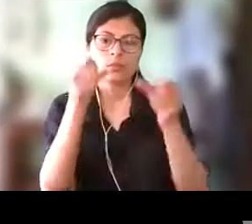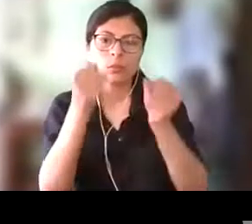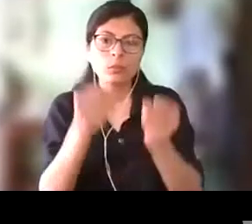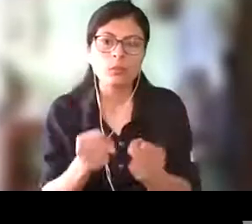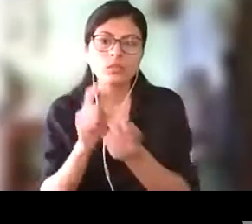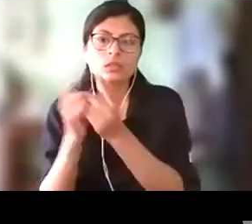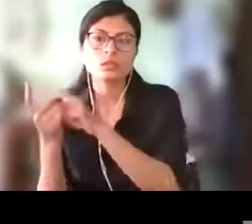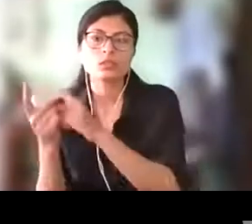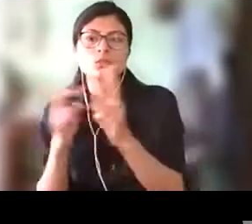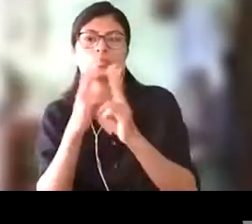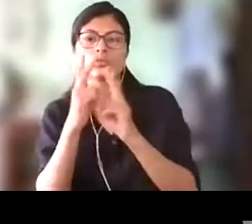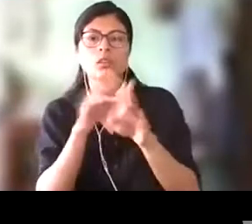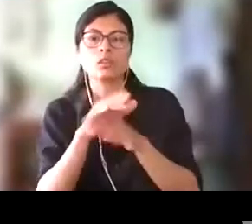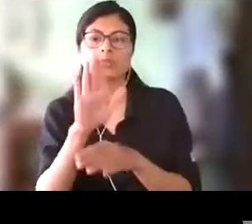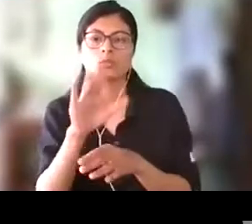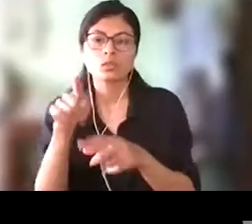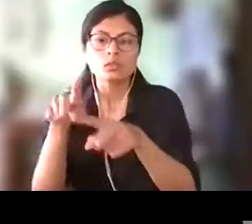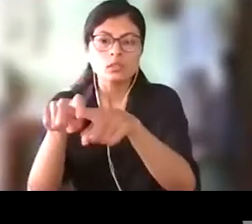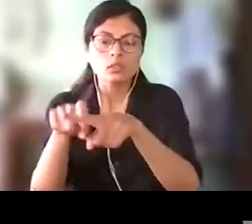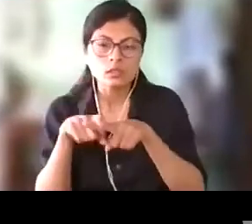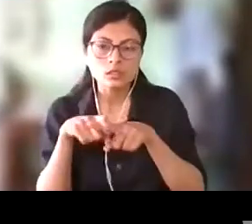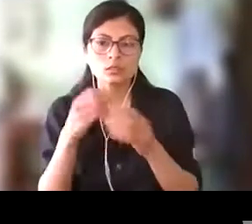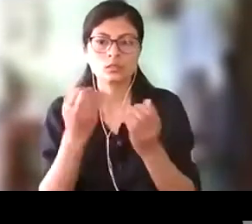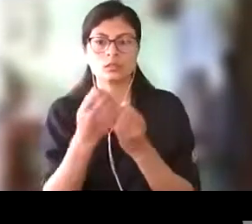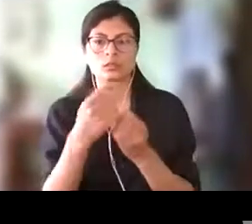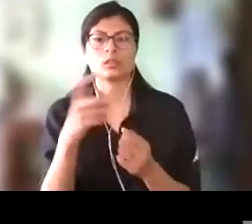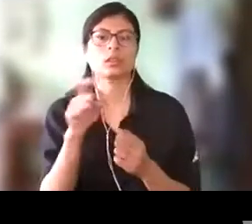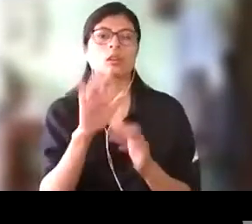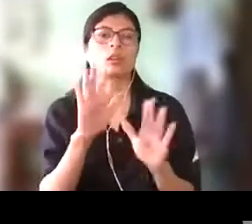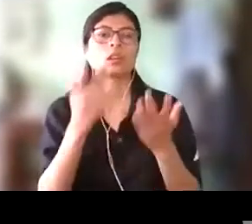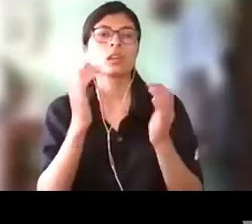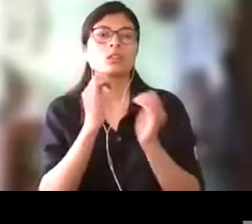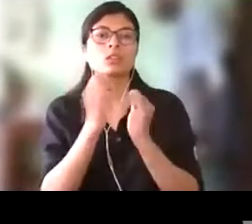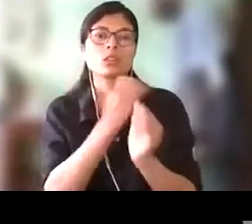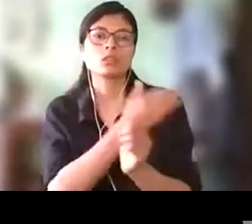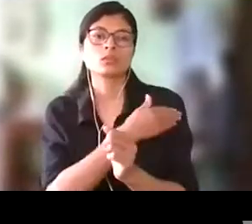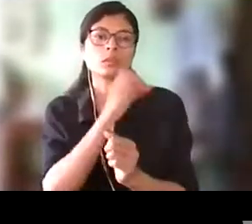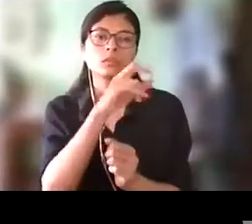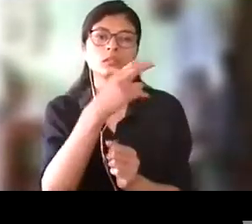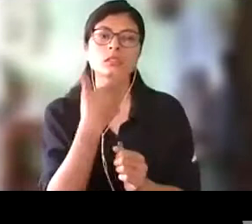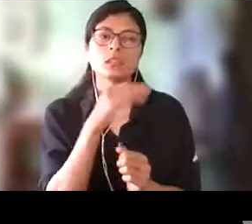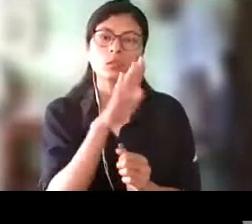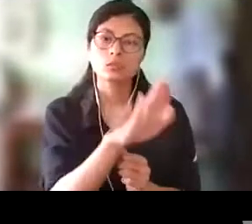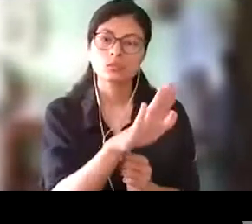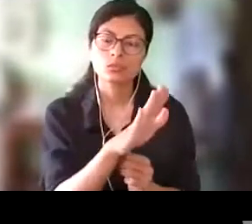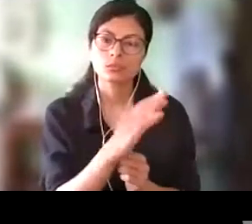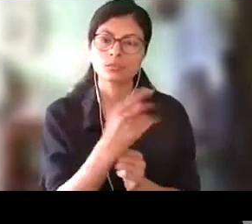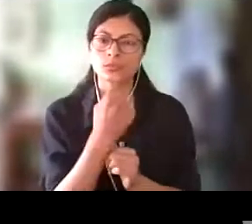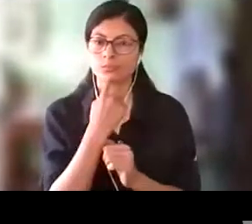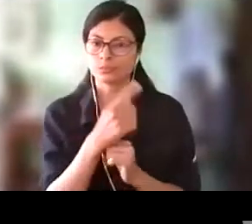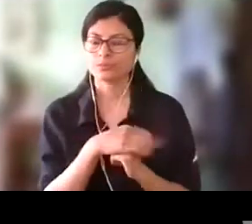are like, for example, we would advise persons not to build houses